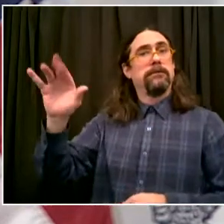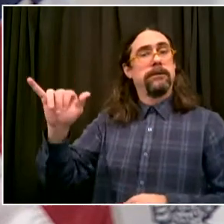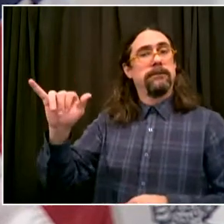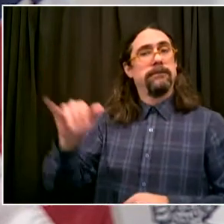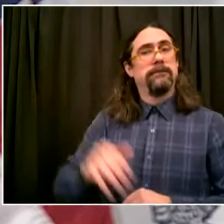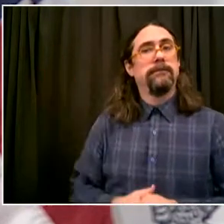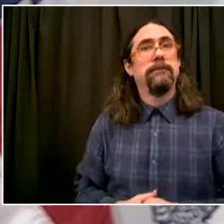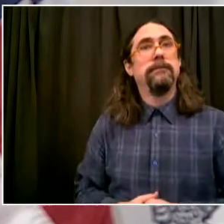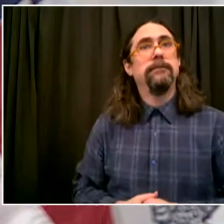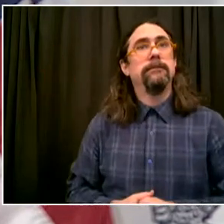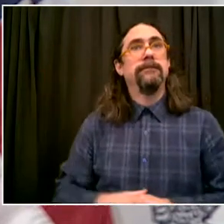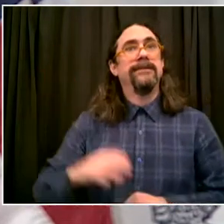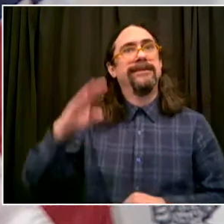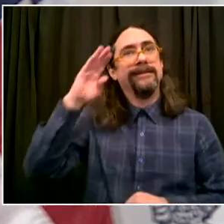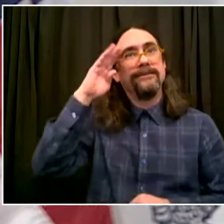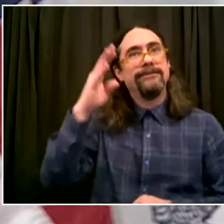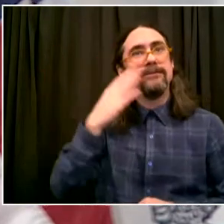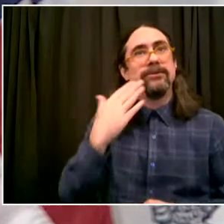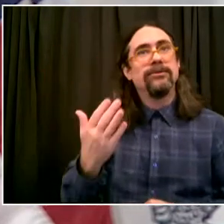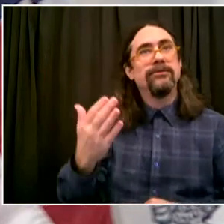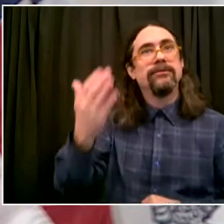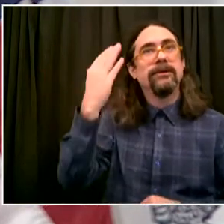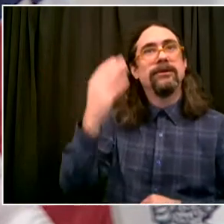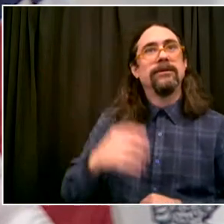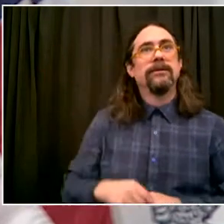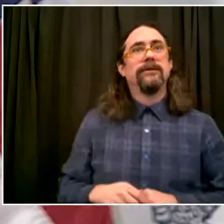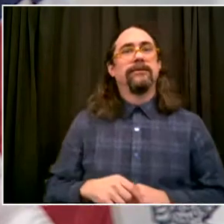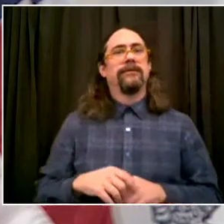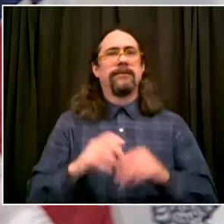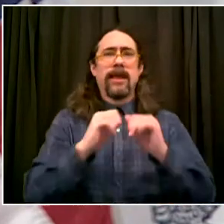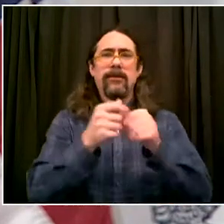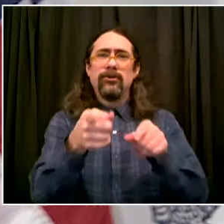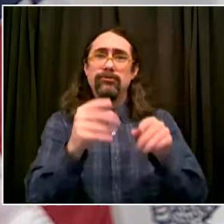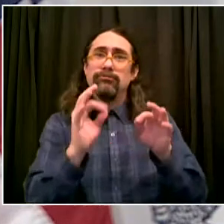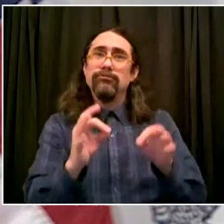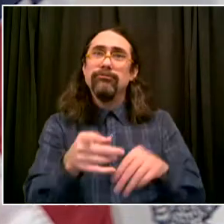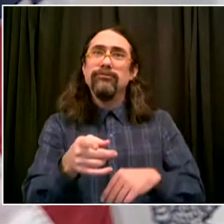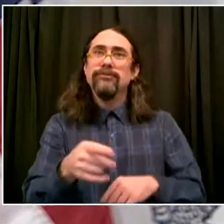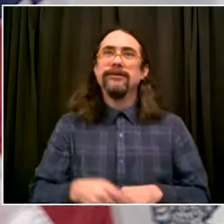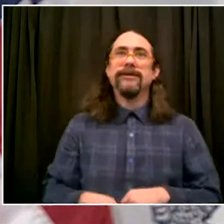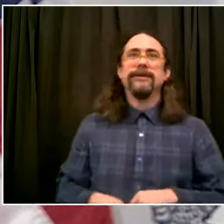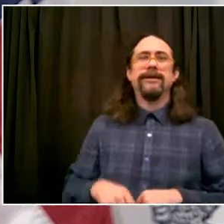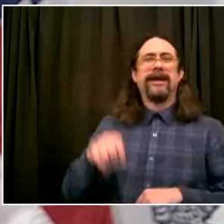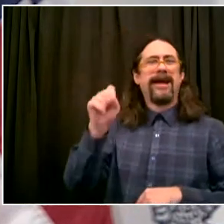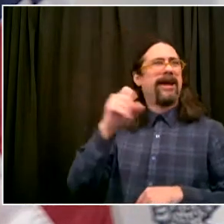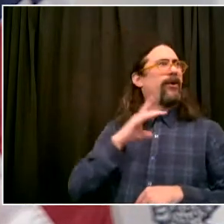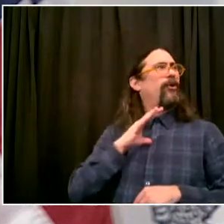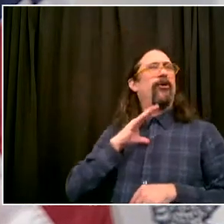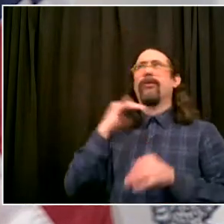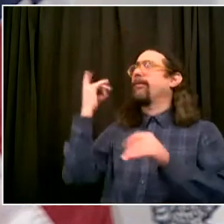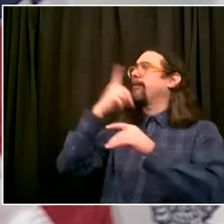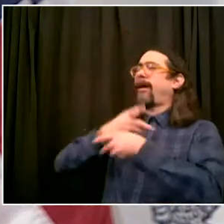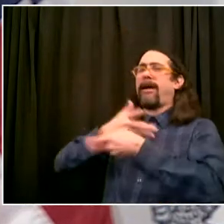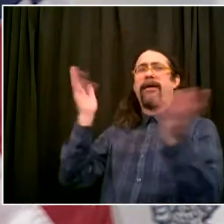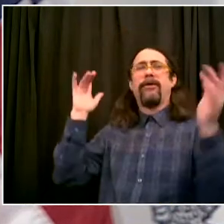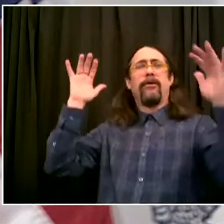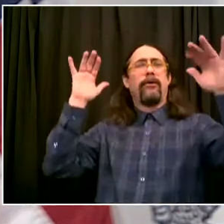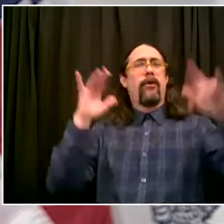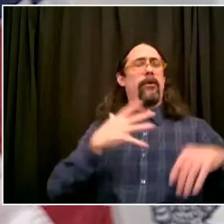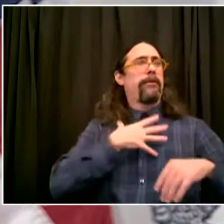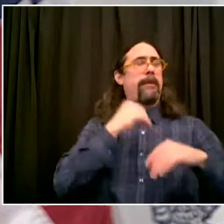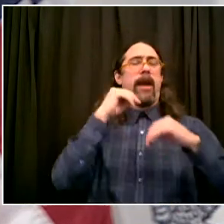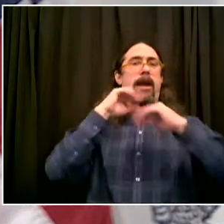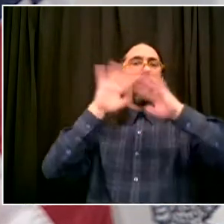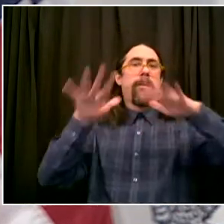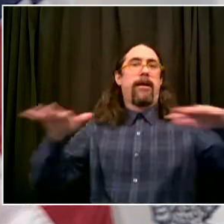doing? I'm doing well. I know you're going to be very disappointed about probably